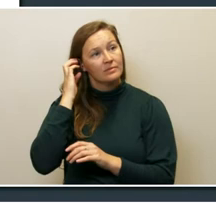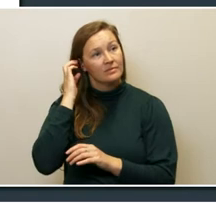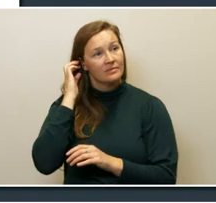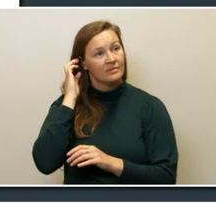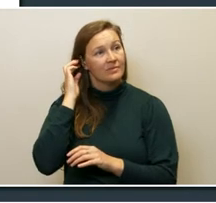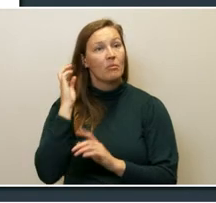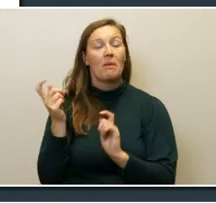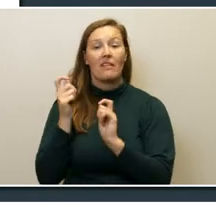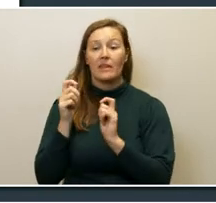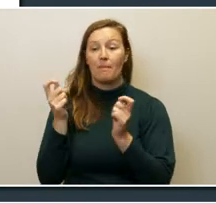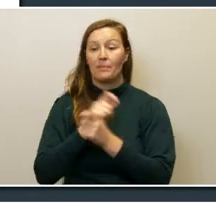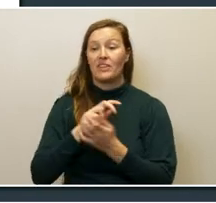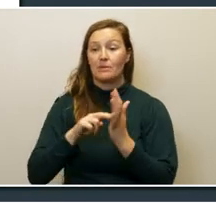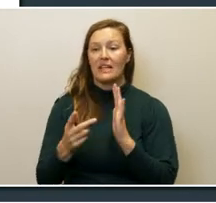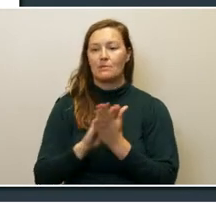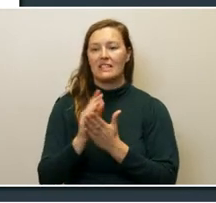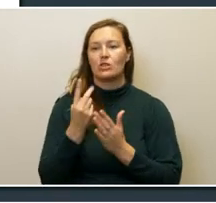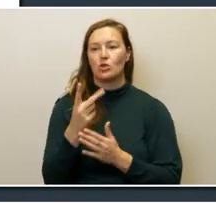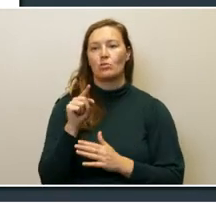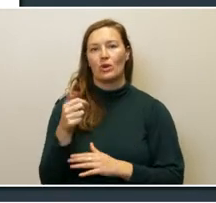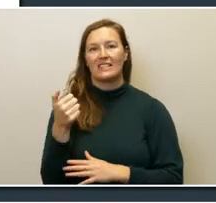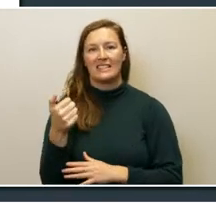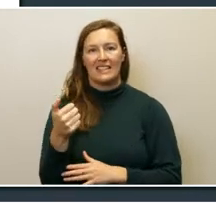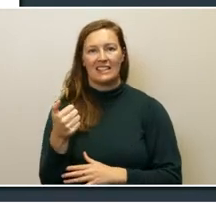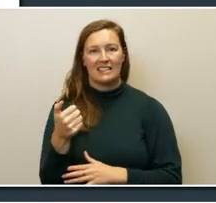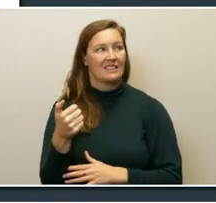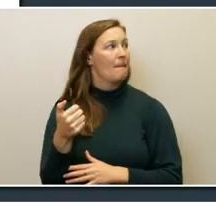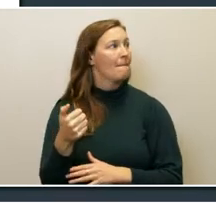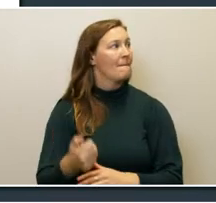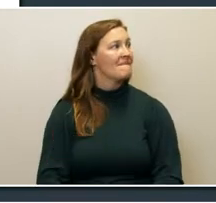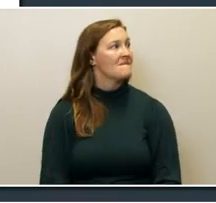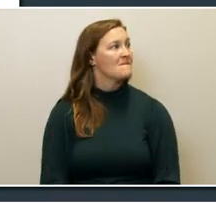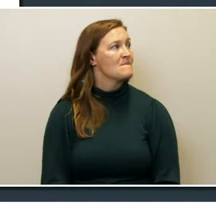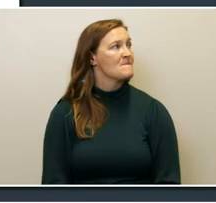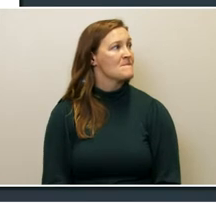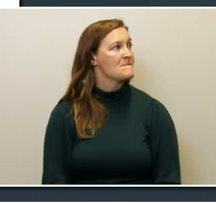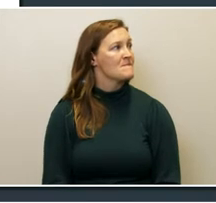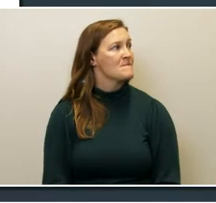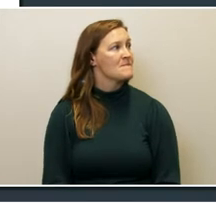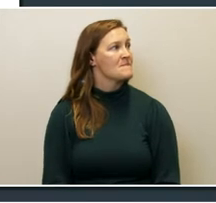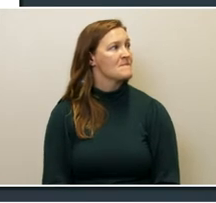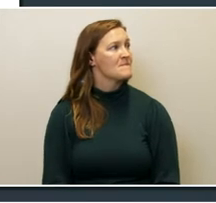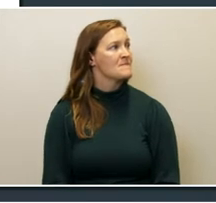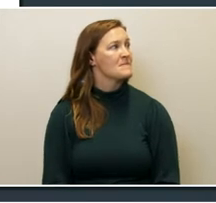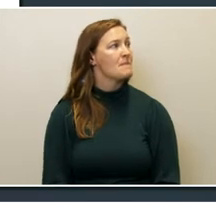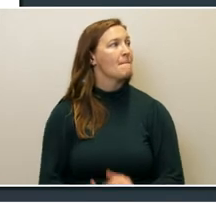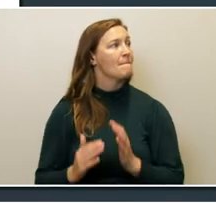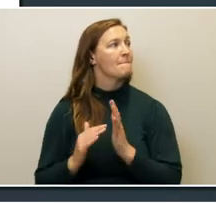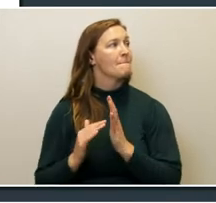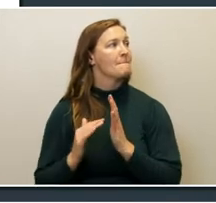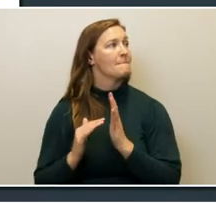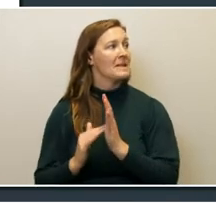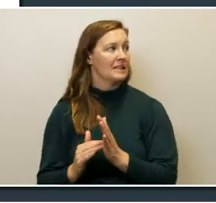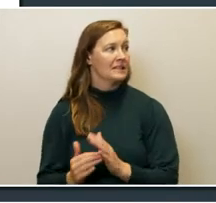of plans means we're spending 2.6, okay? And we'd like a helping